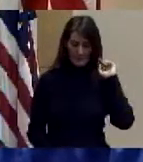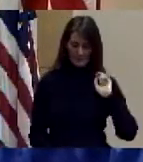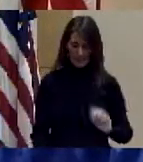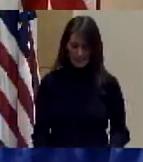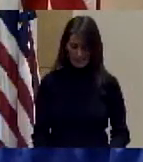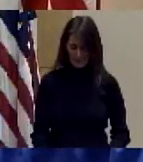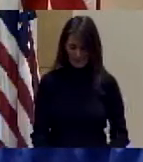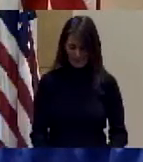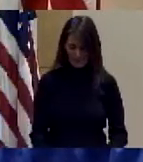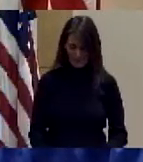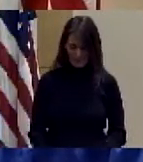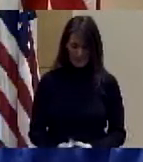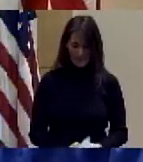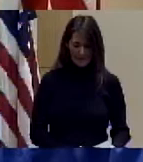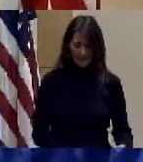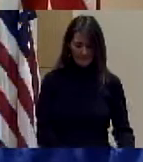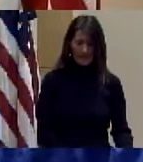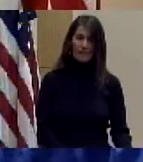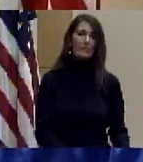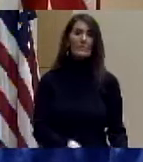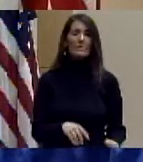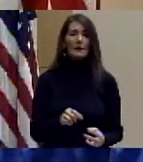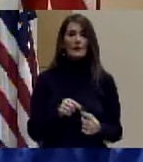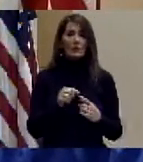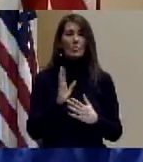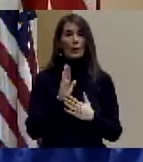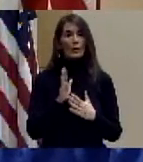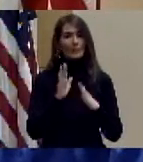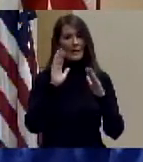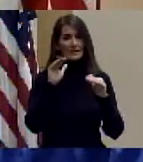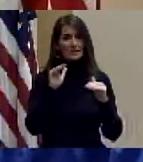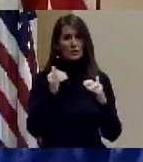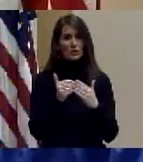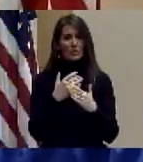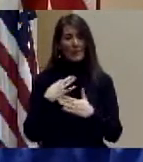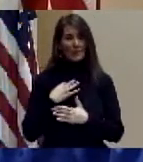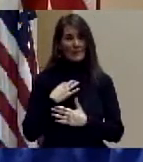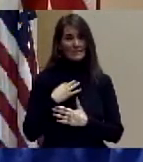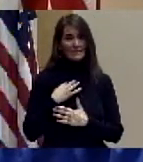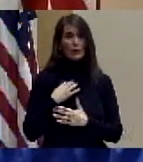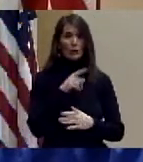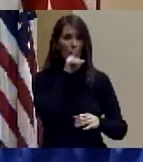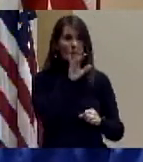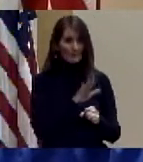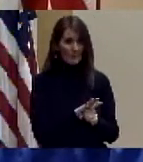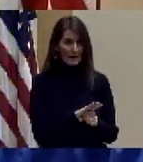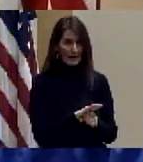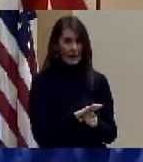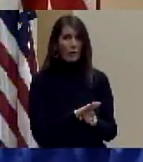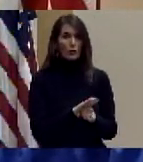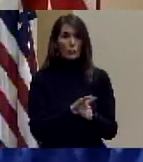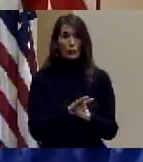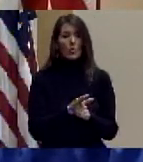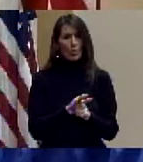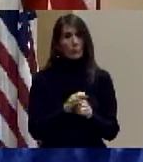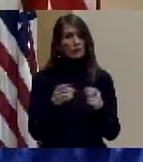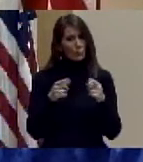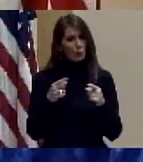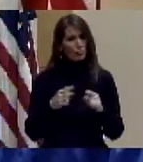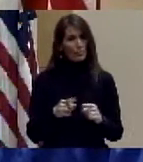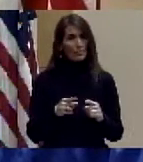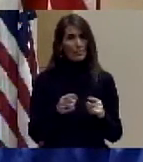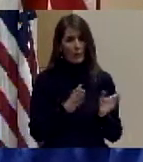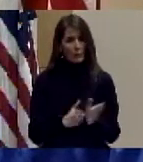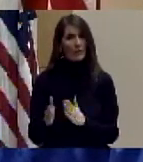particular, we will expect applicants for new incentive zoning projects to commit to mutually agreeable